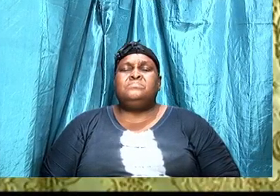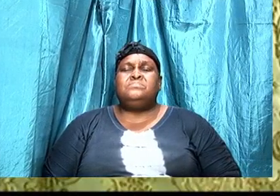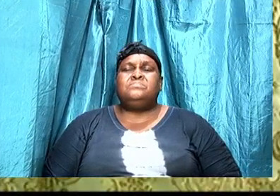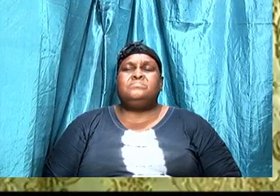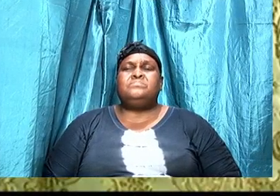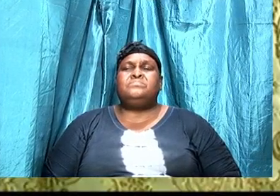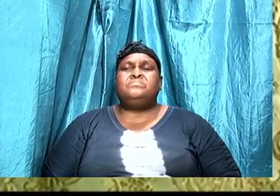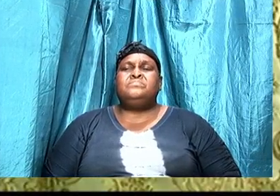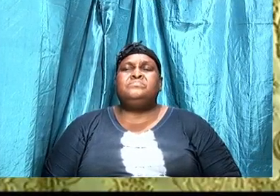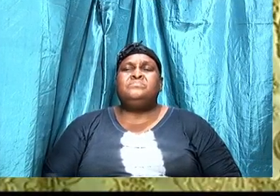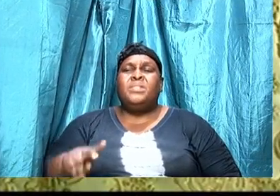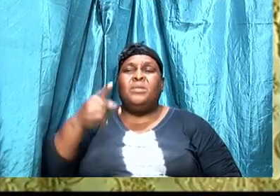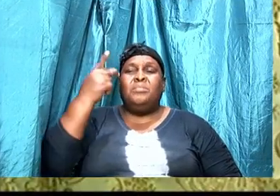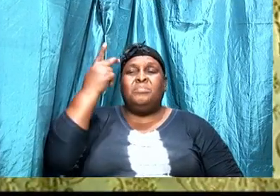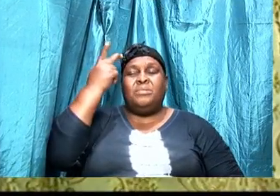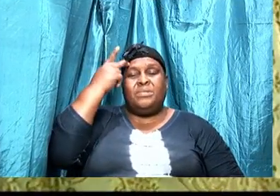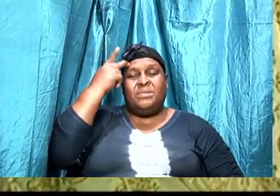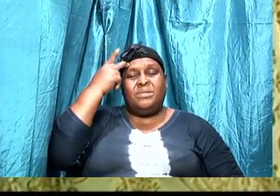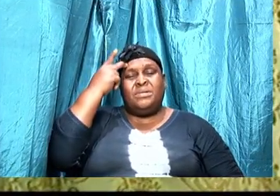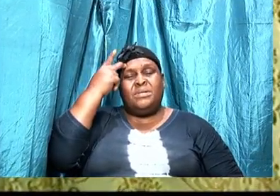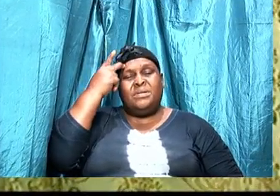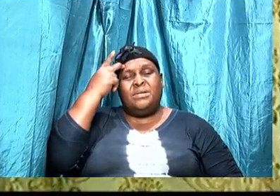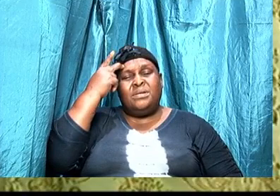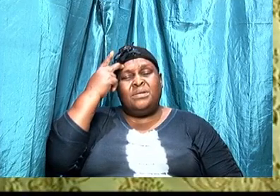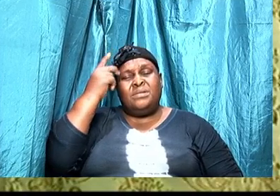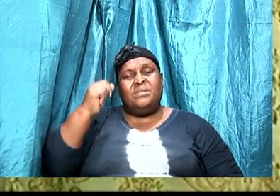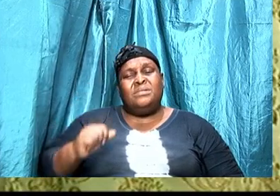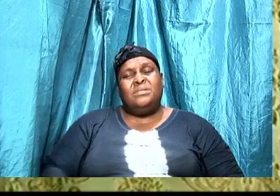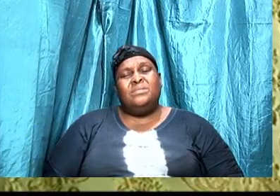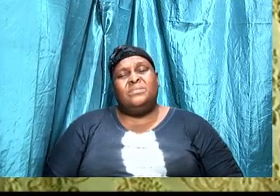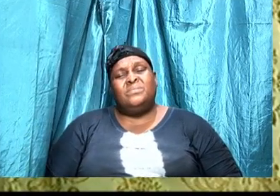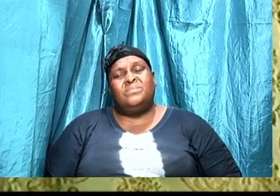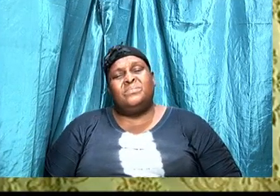you know, Paul, we looked at